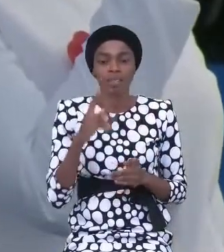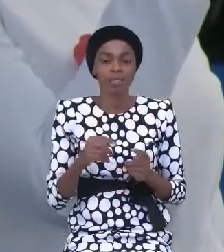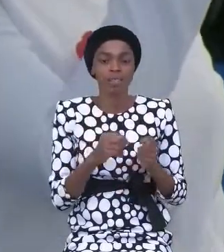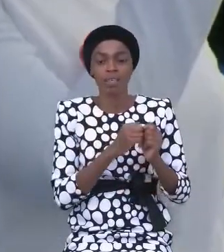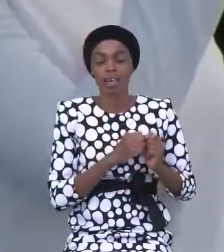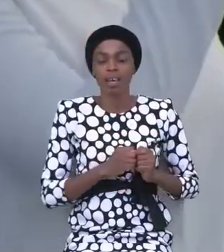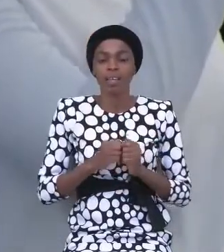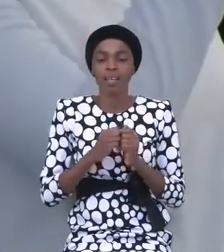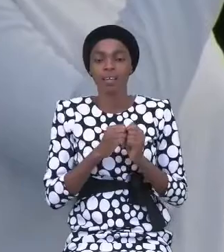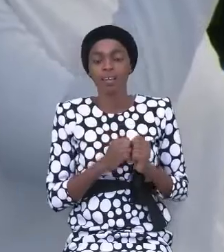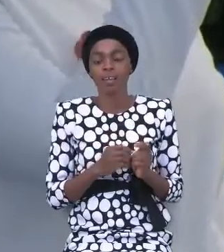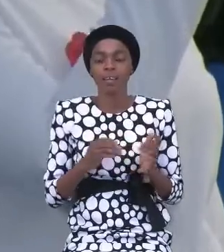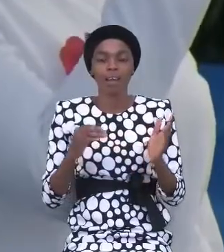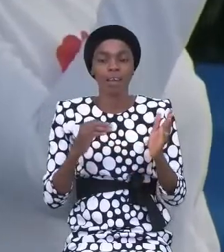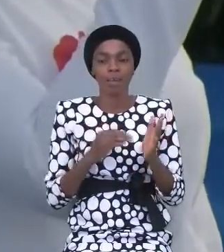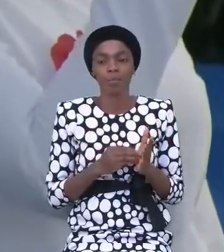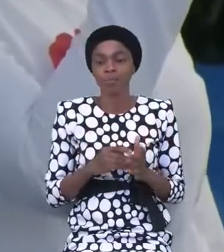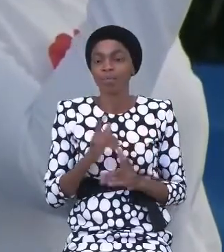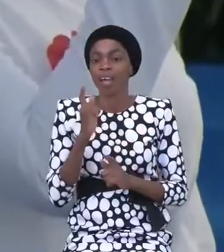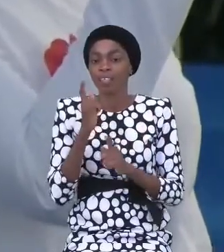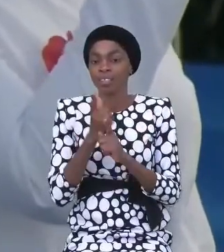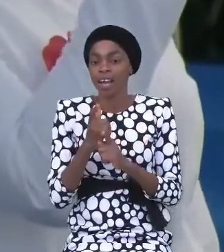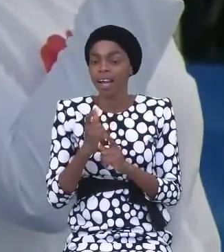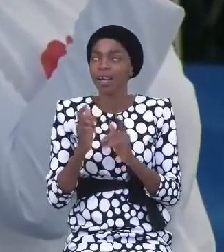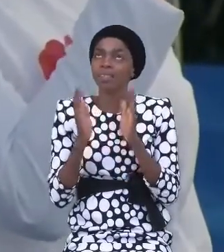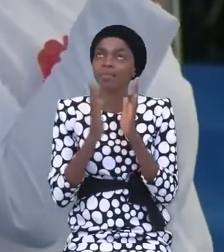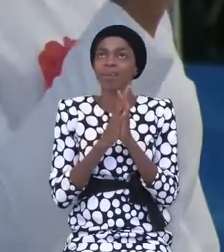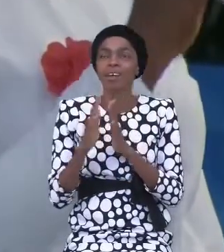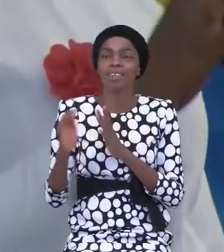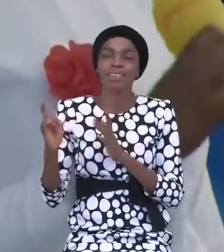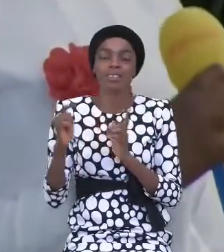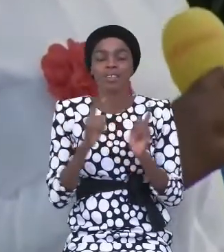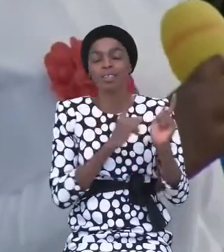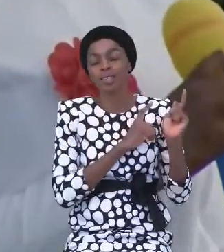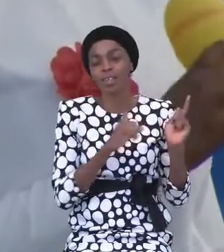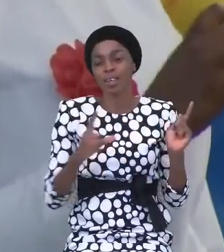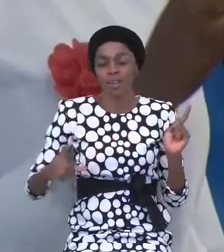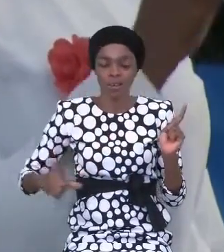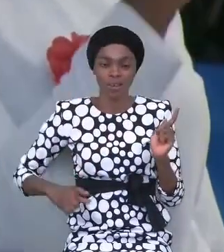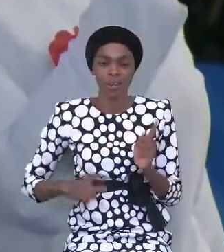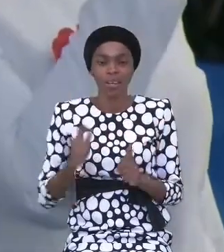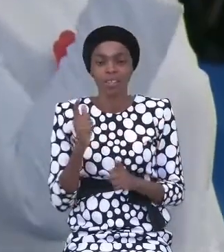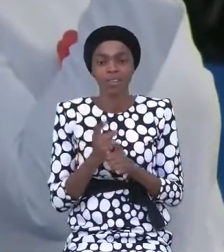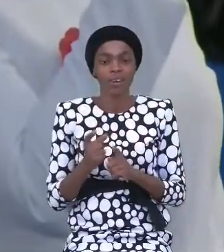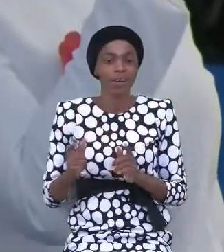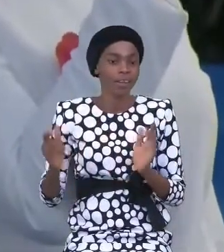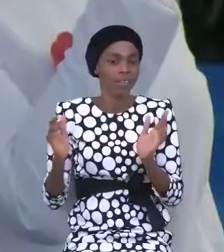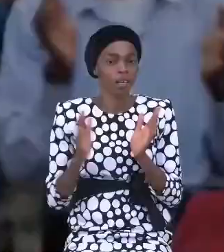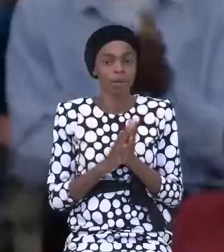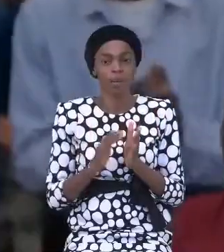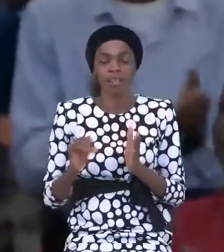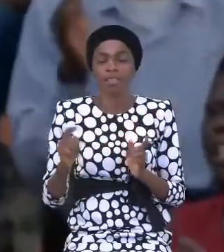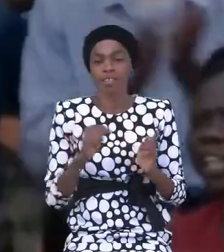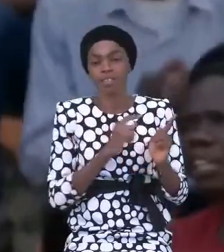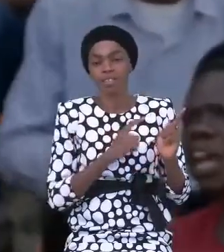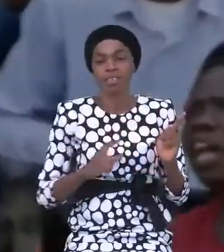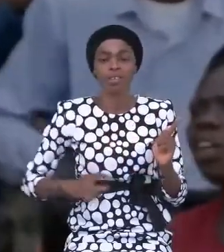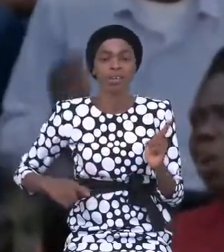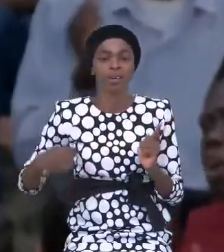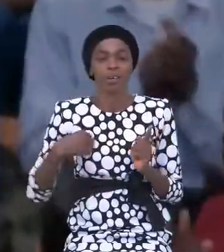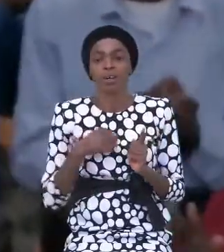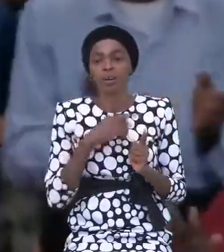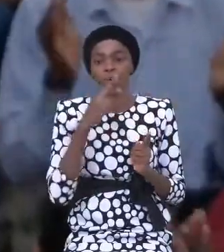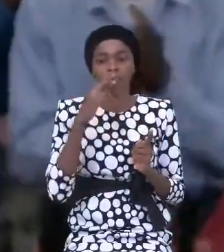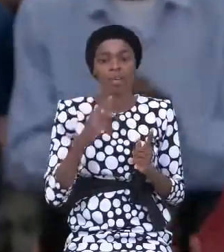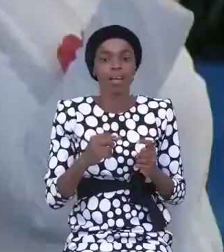are together again. Just praising the Lord. Just praising the